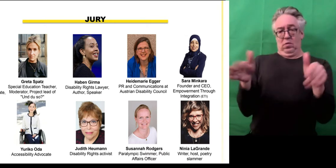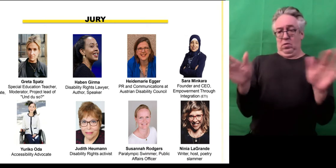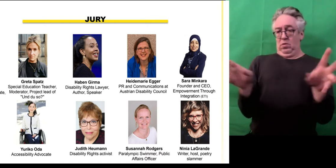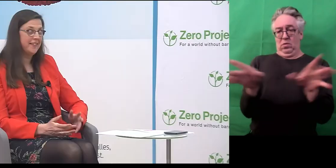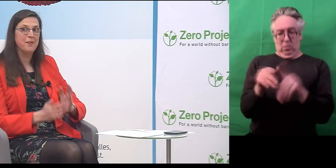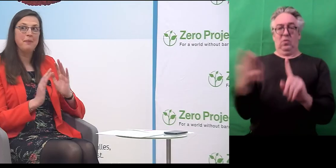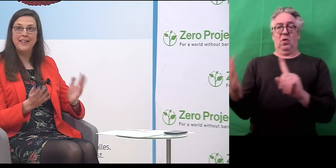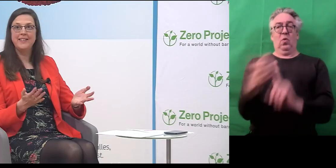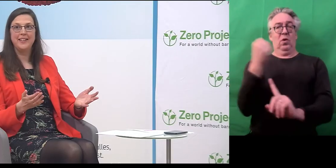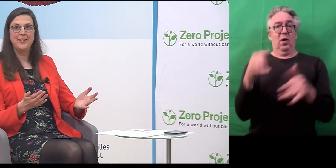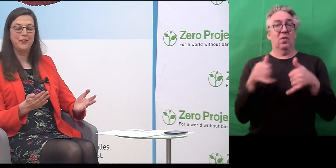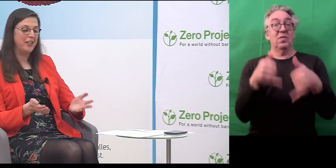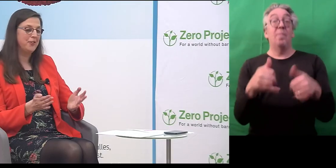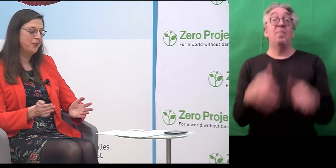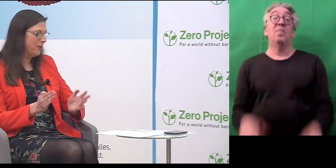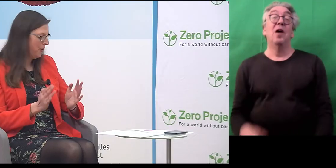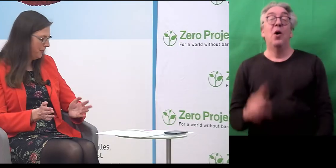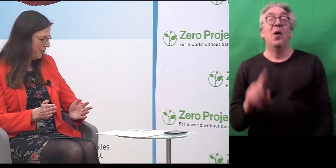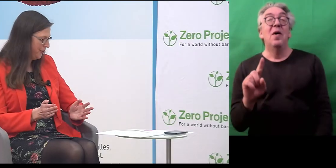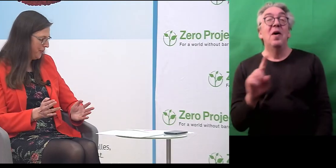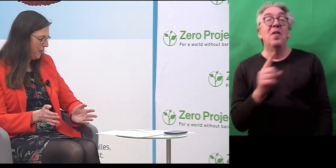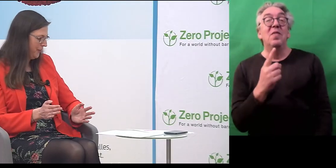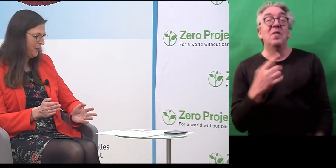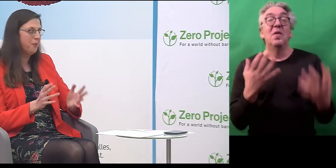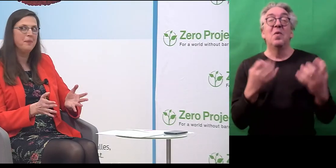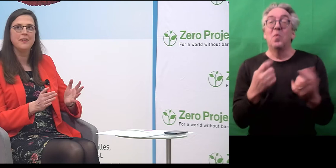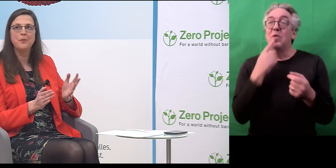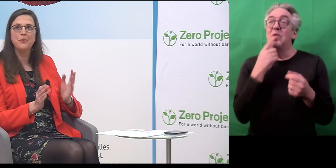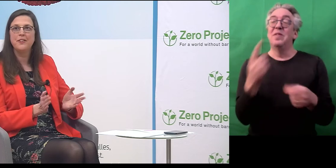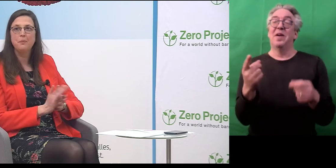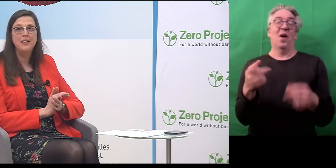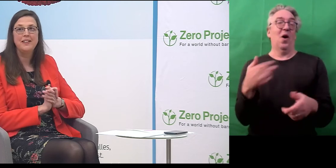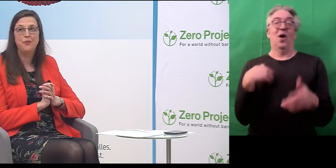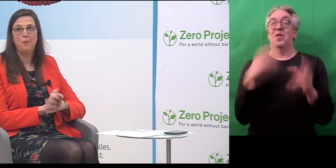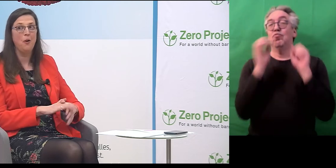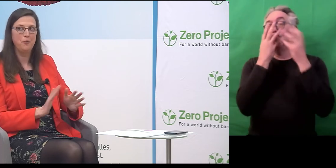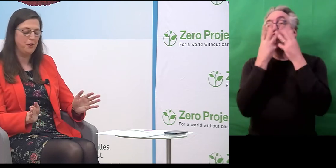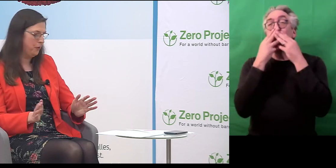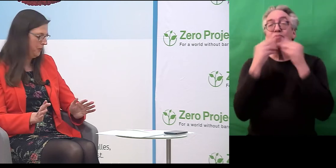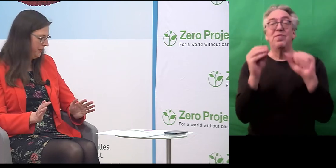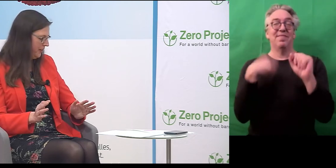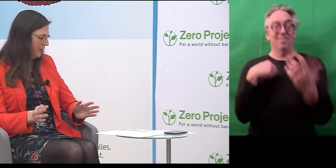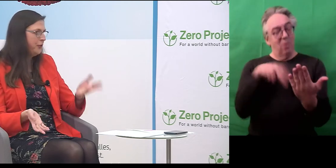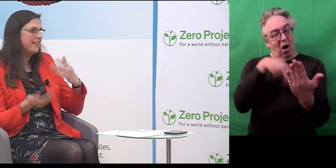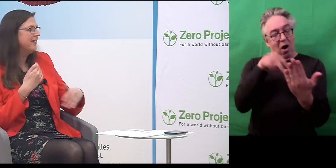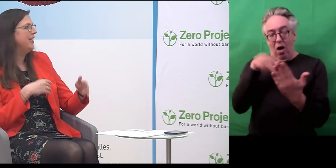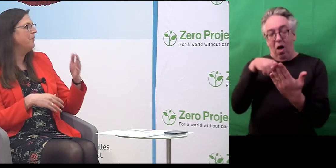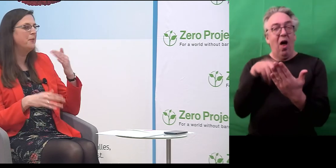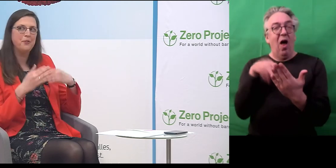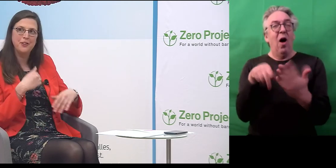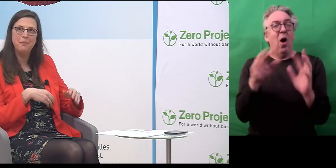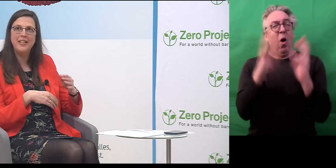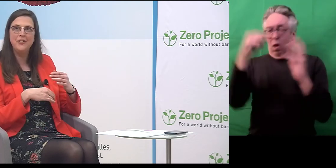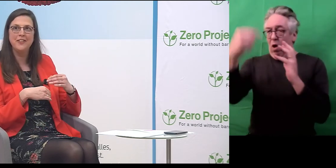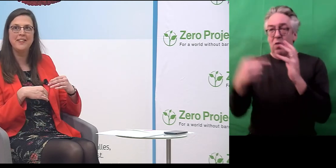I have to say it's amazing to get to know all those stories of women with disabilities from all over the world. And if you get this email